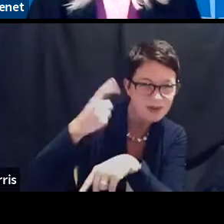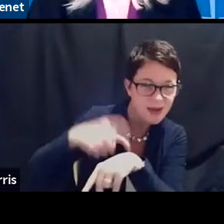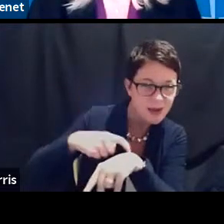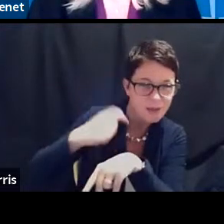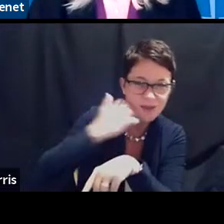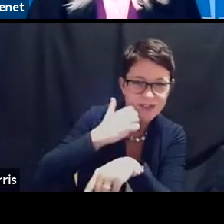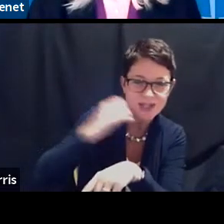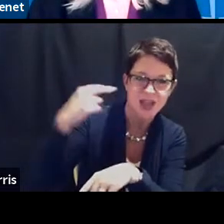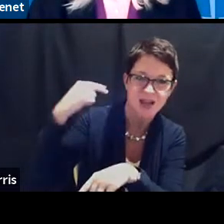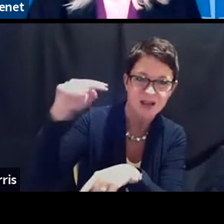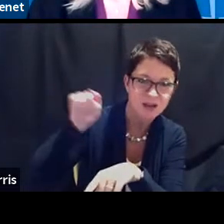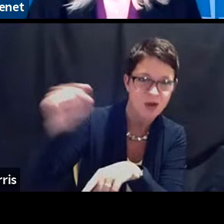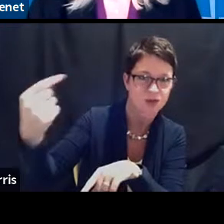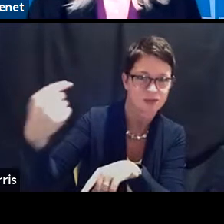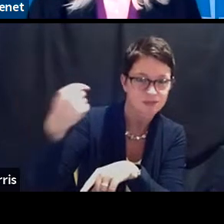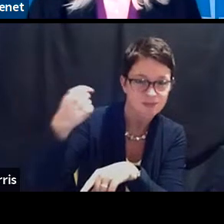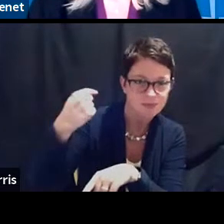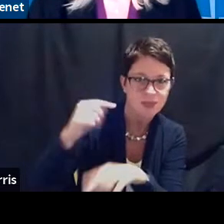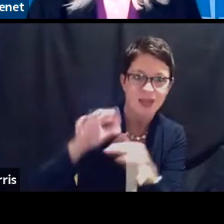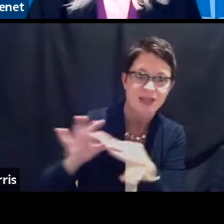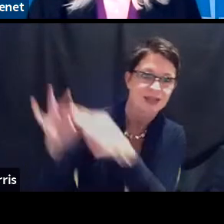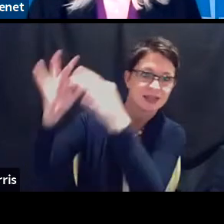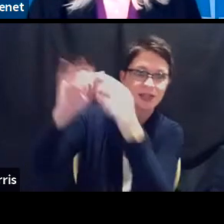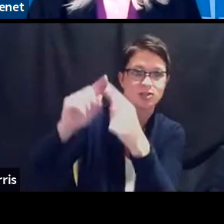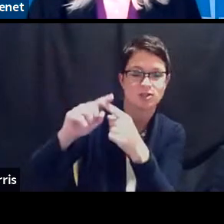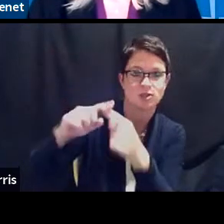those tracks lead right up to the Grand Central